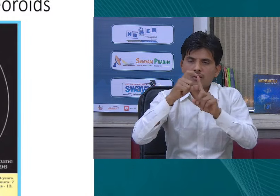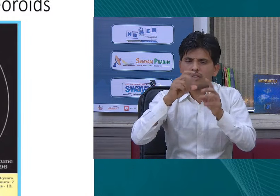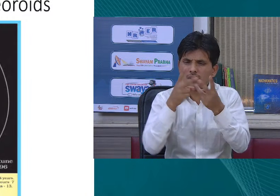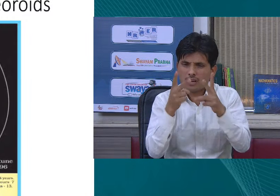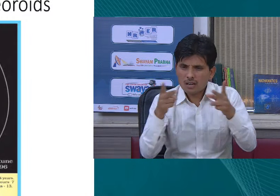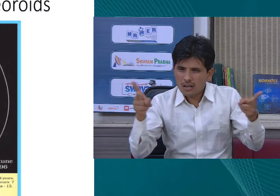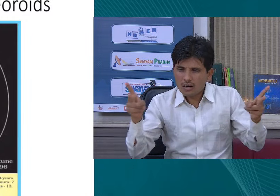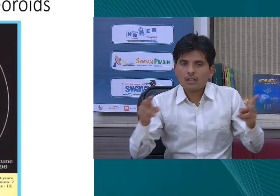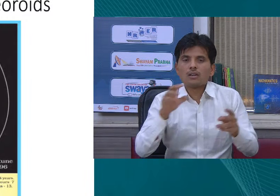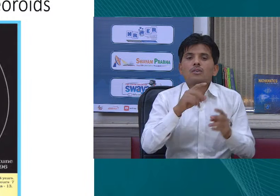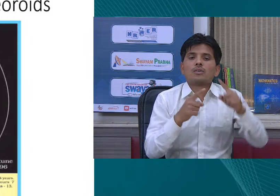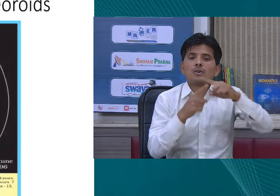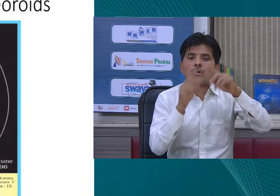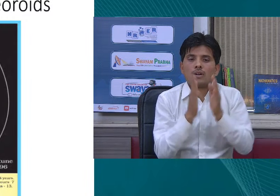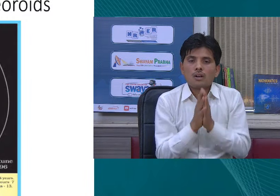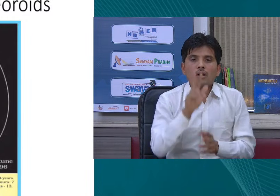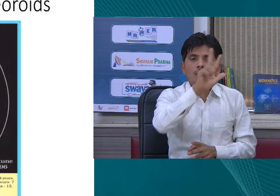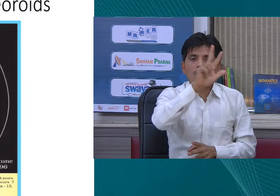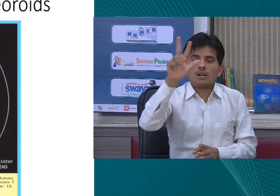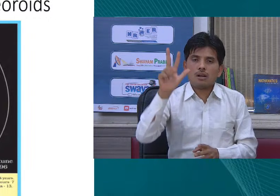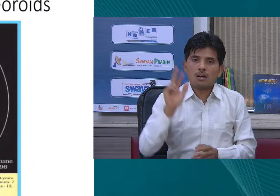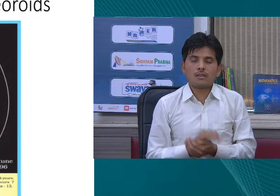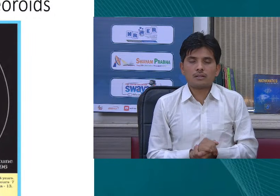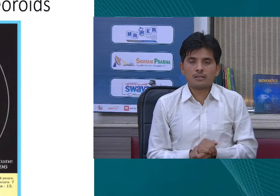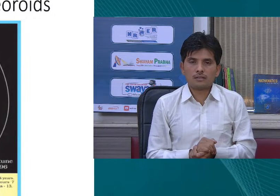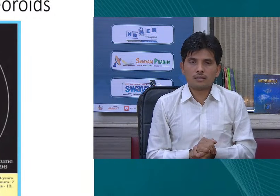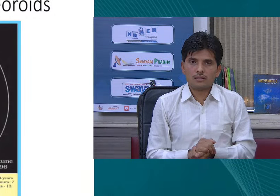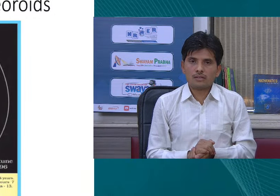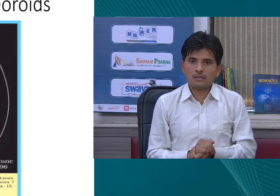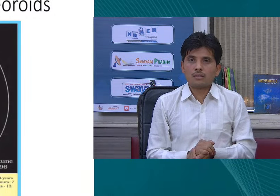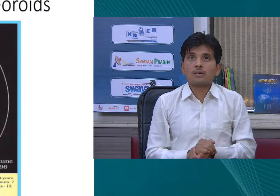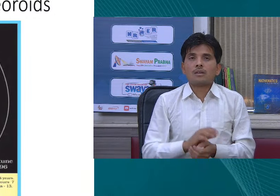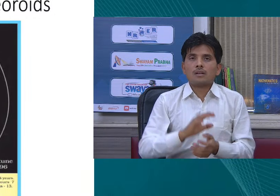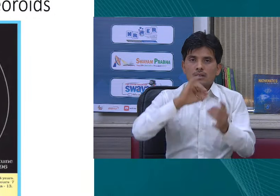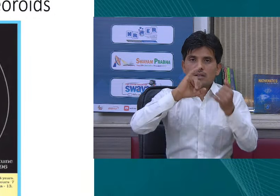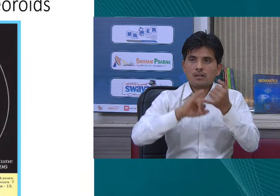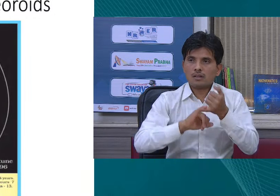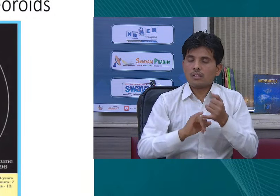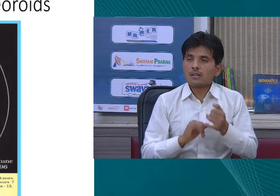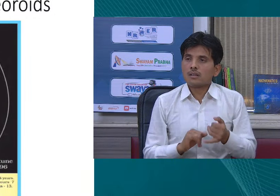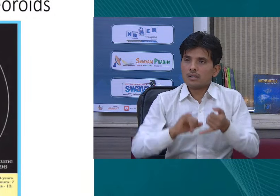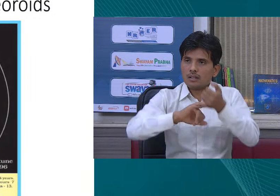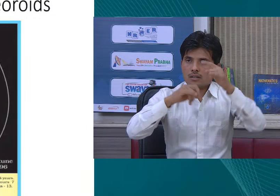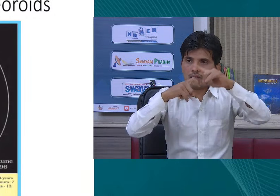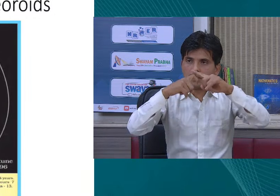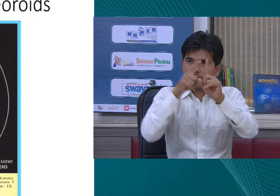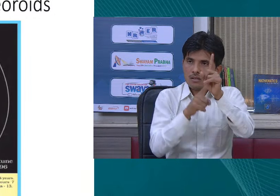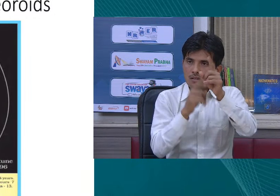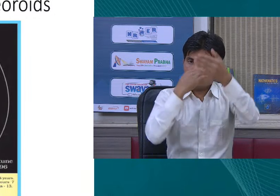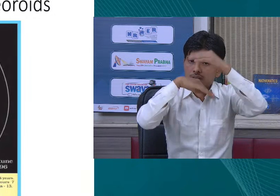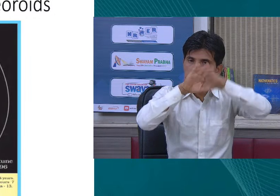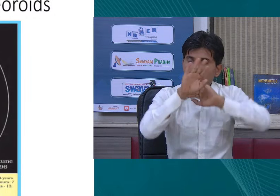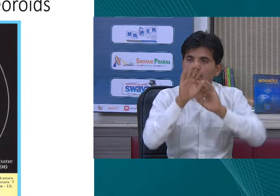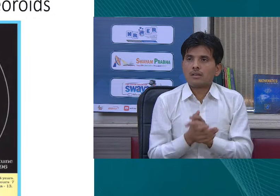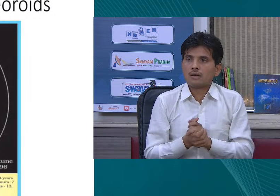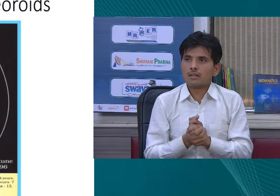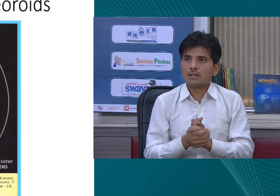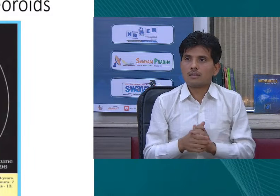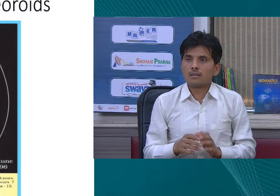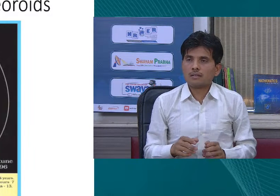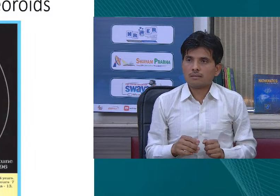system or Saur Mandal. So when we talk about the sun, which is also a